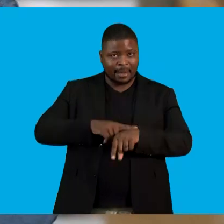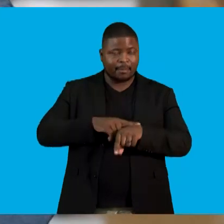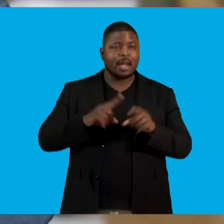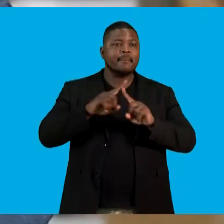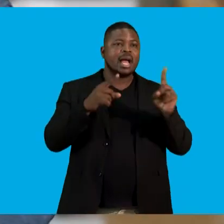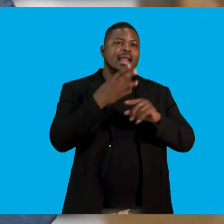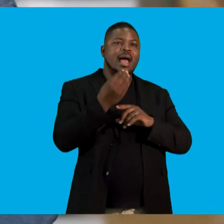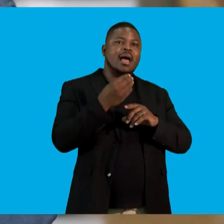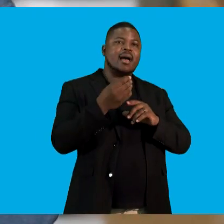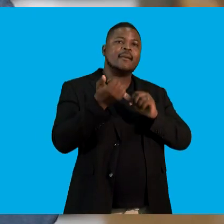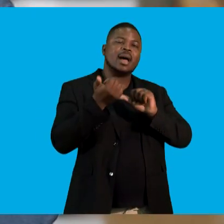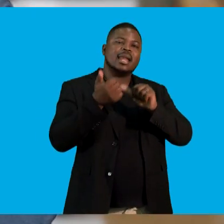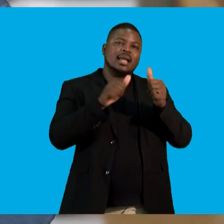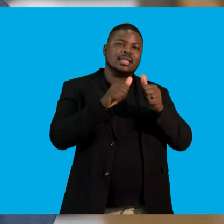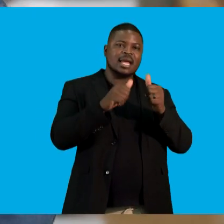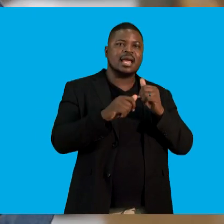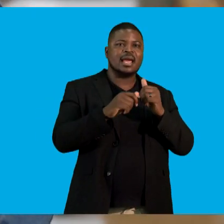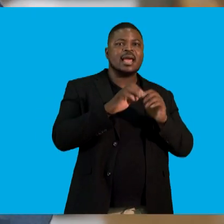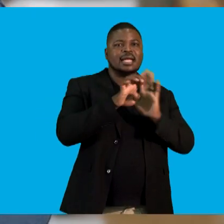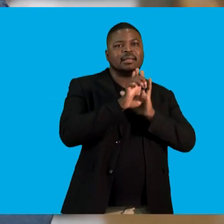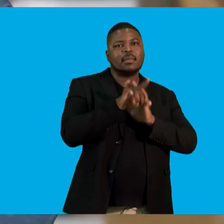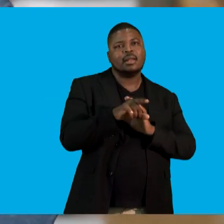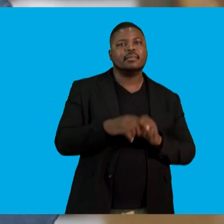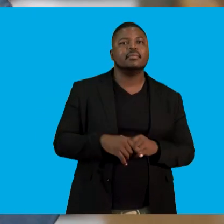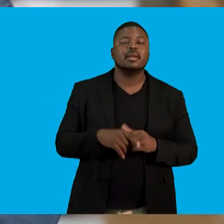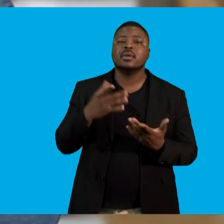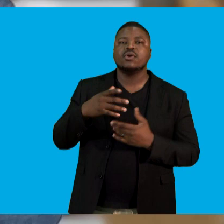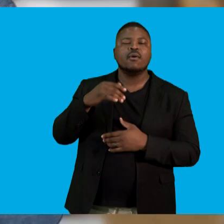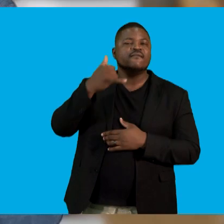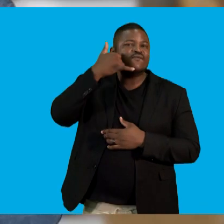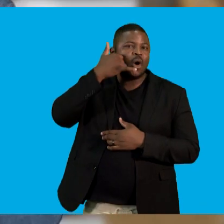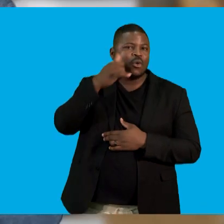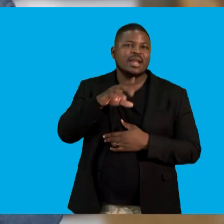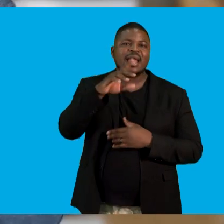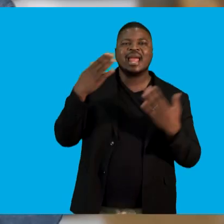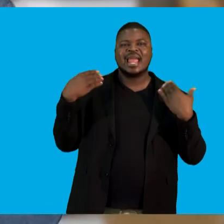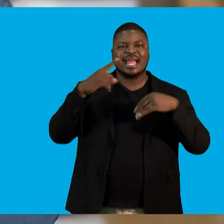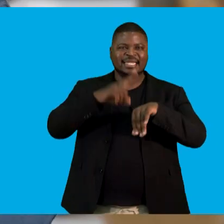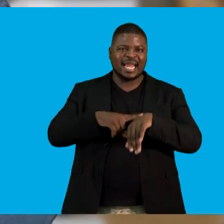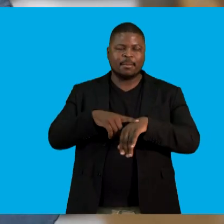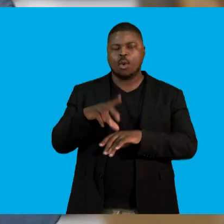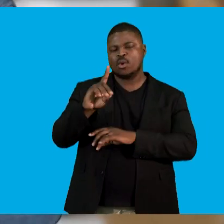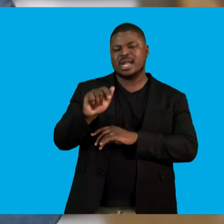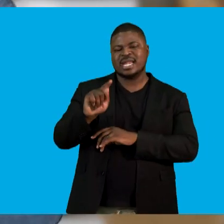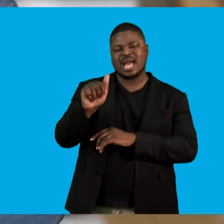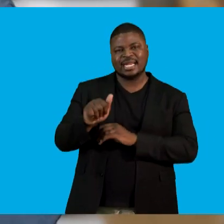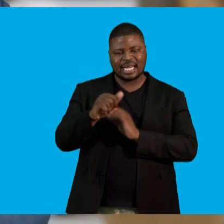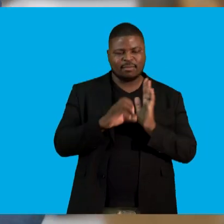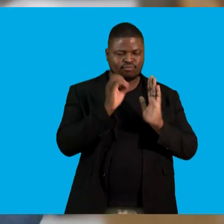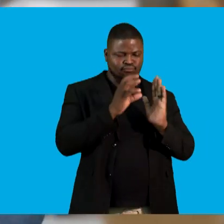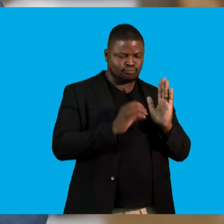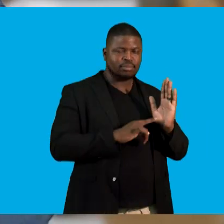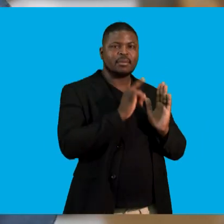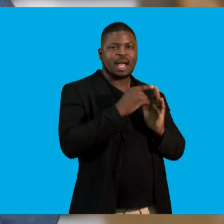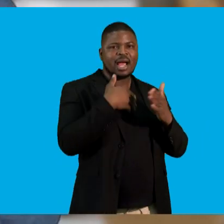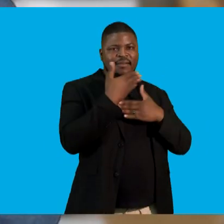for particular units that you will get to use. Another example would be when you recharge your phone with airtime and you want to make a call. You can't call